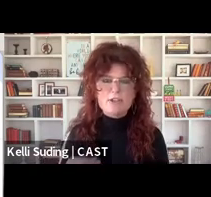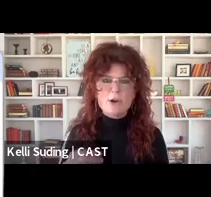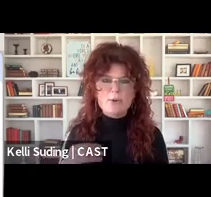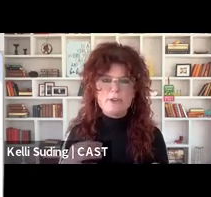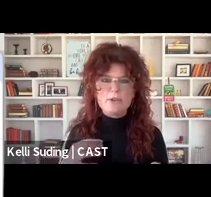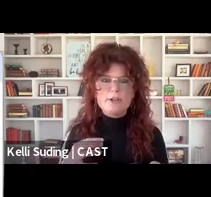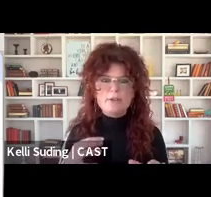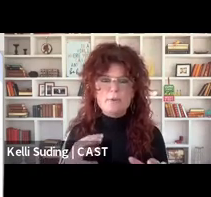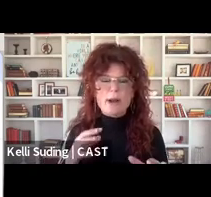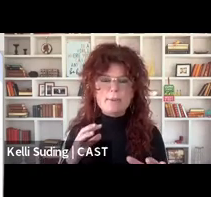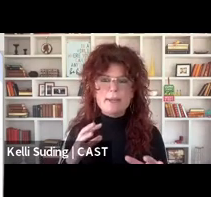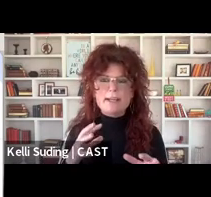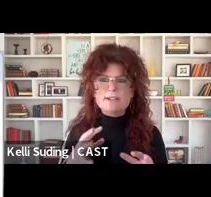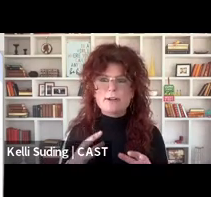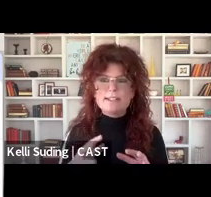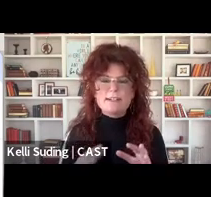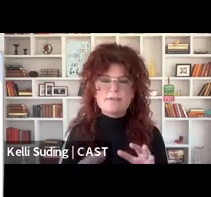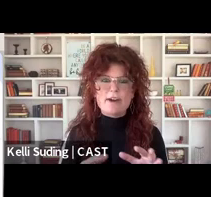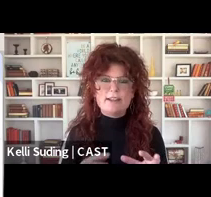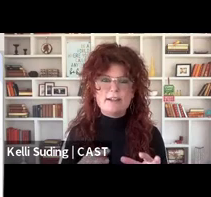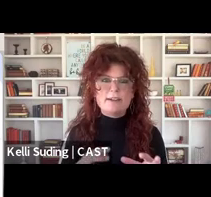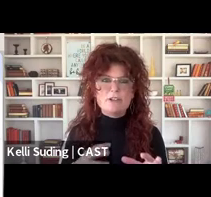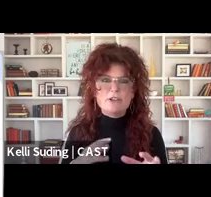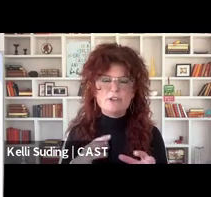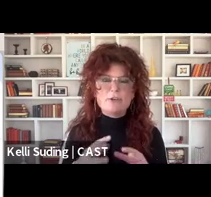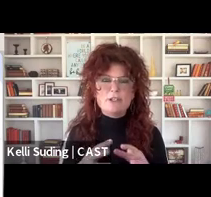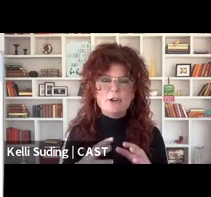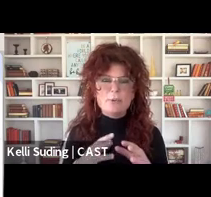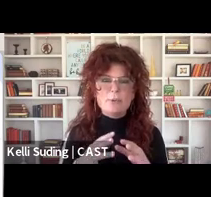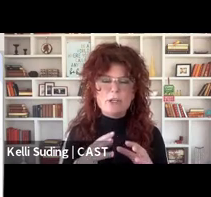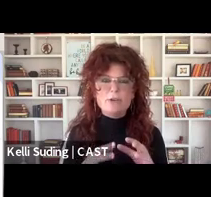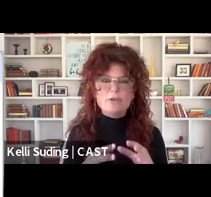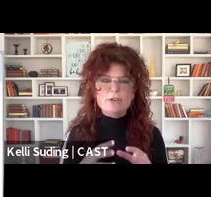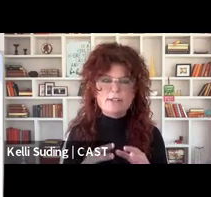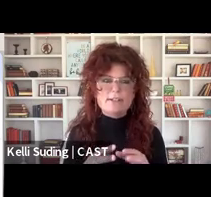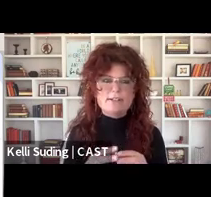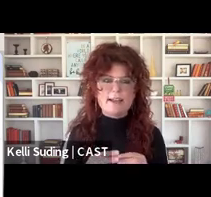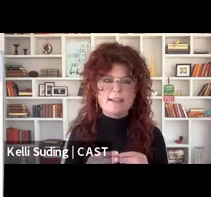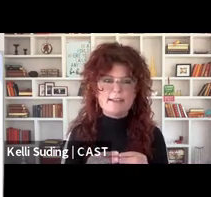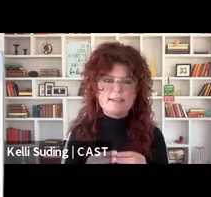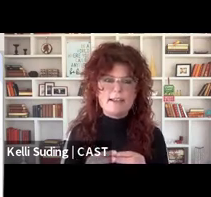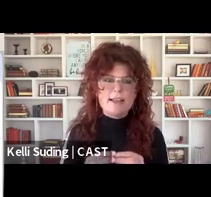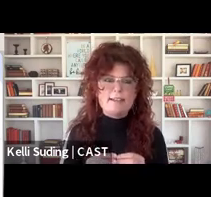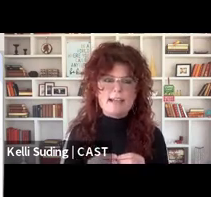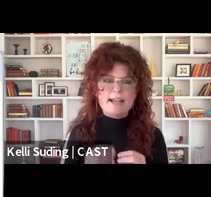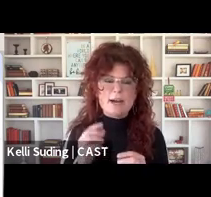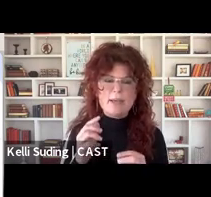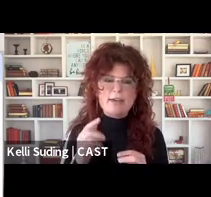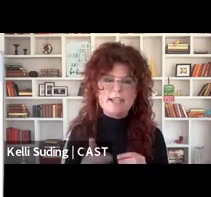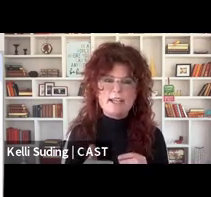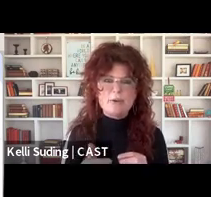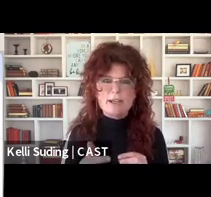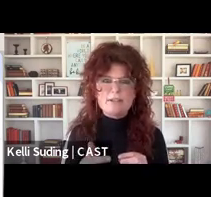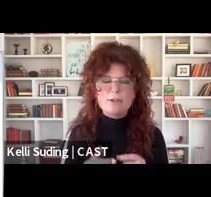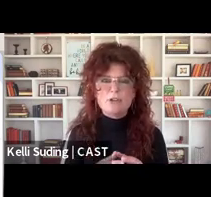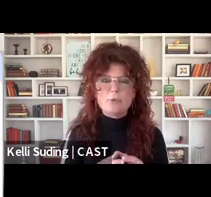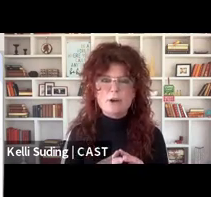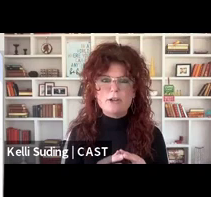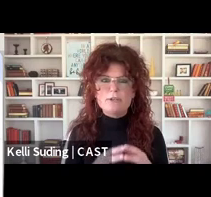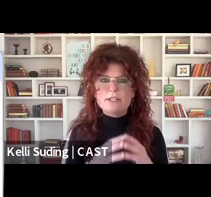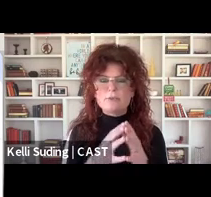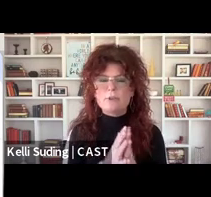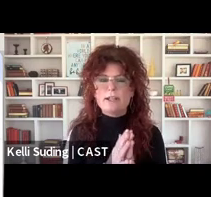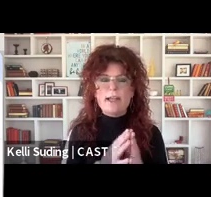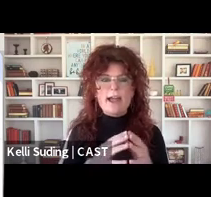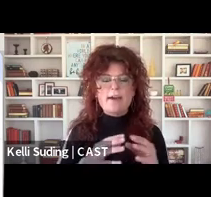takeaways. So you can I start identifying when we universally design this, is that now we have takeaways. So if you're